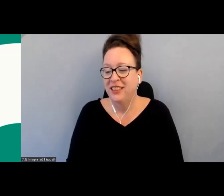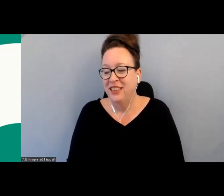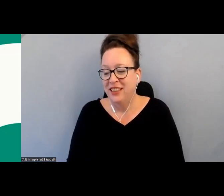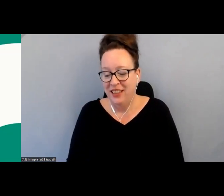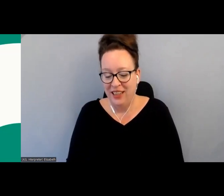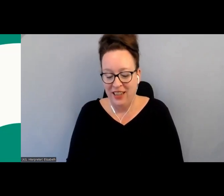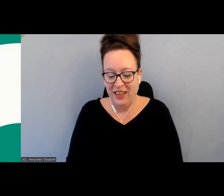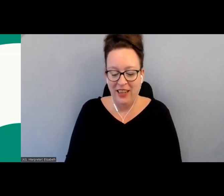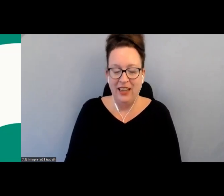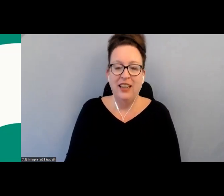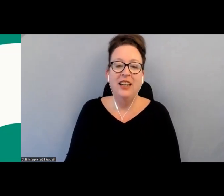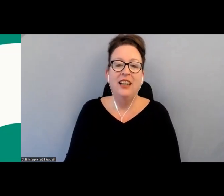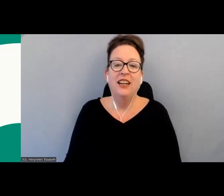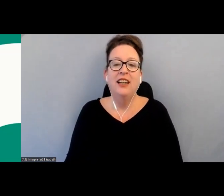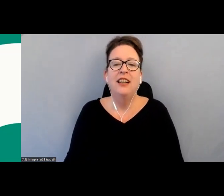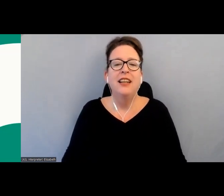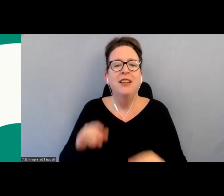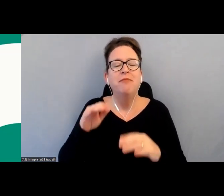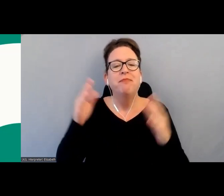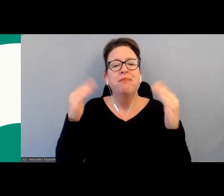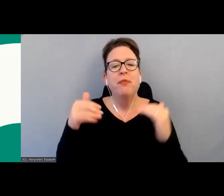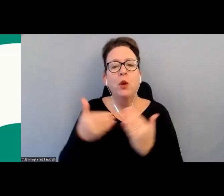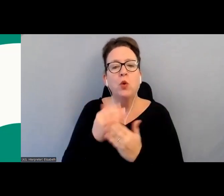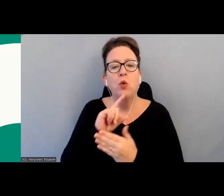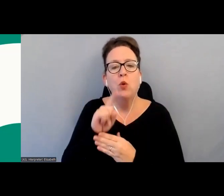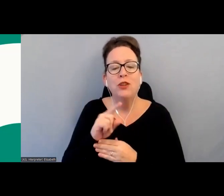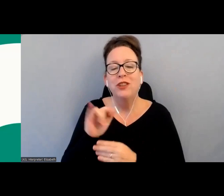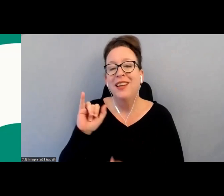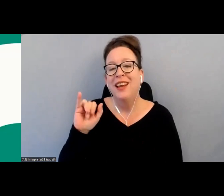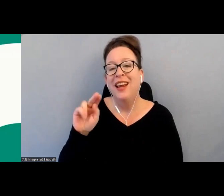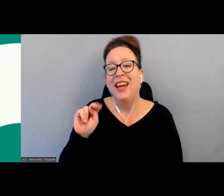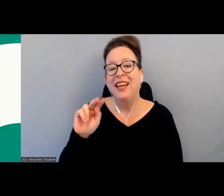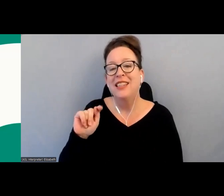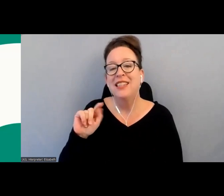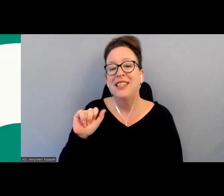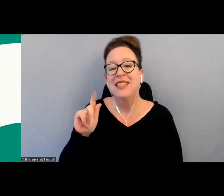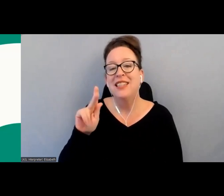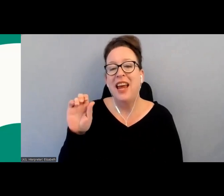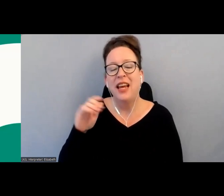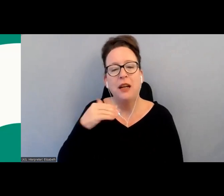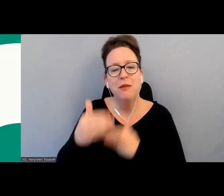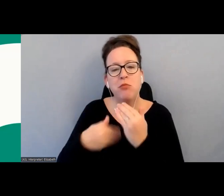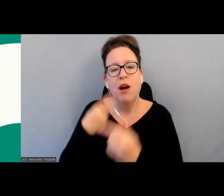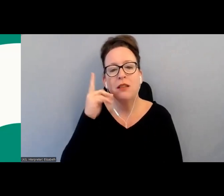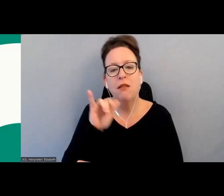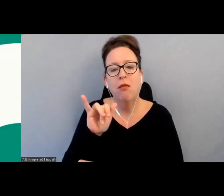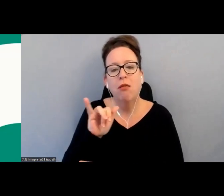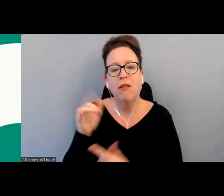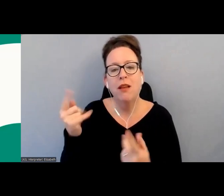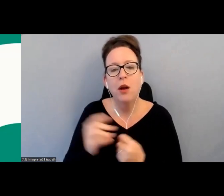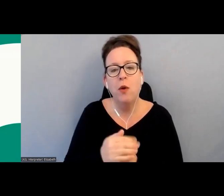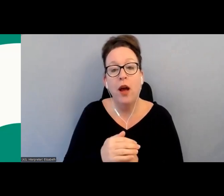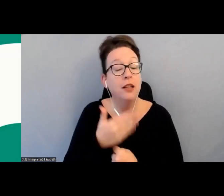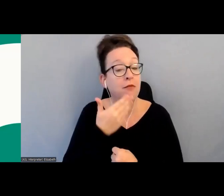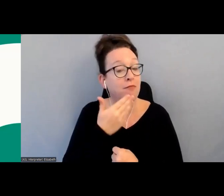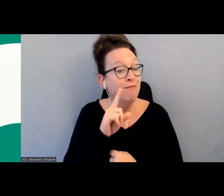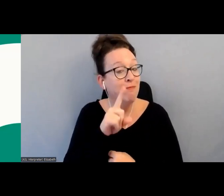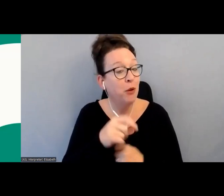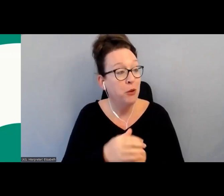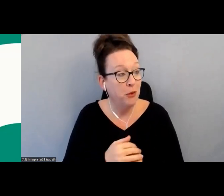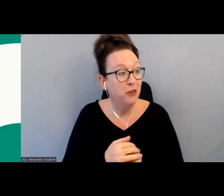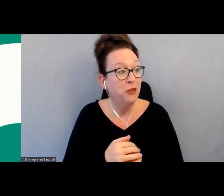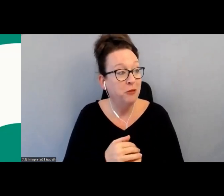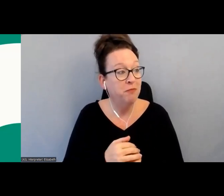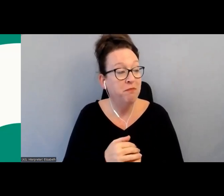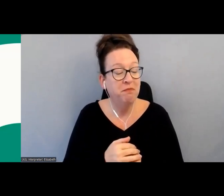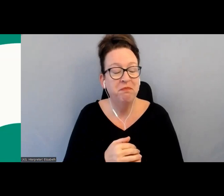Okay. What is the intake process like? I'm glad you asked that. So